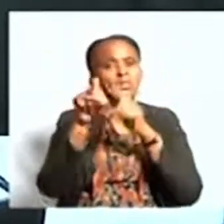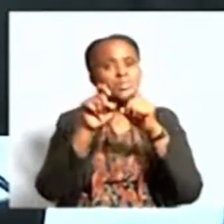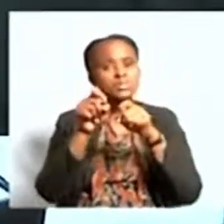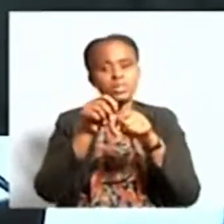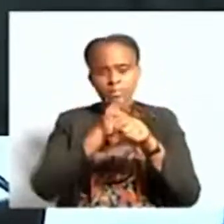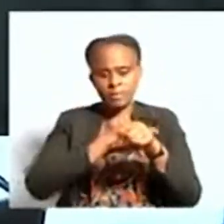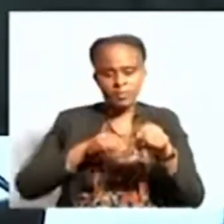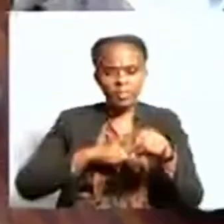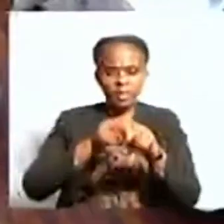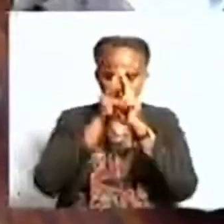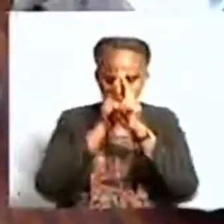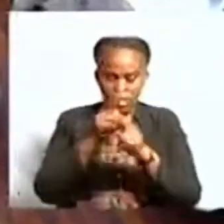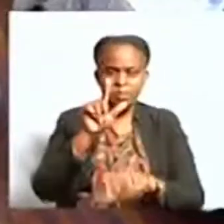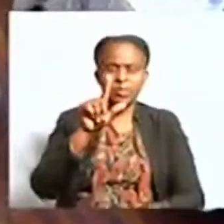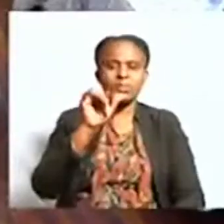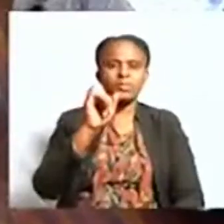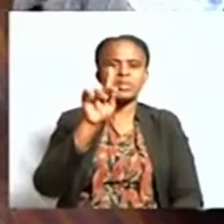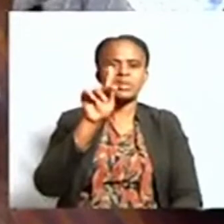Honorable Likando?